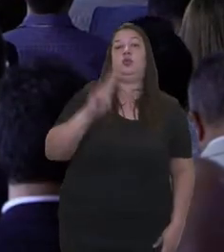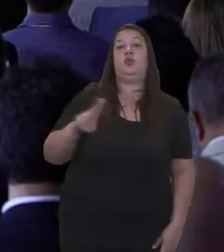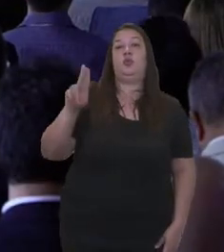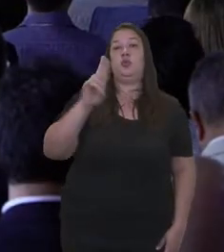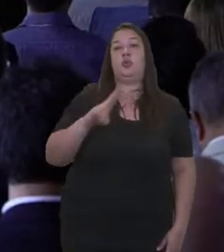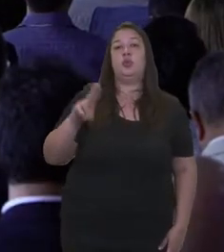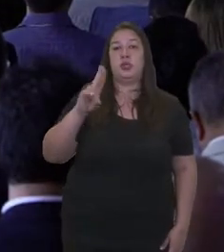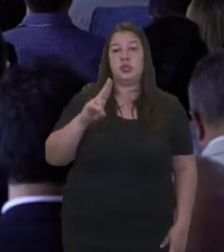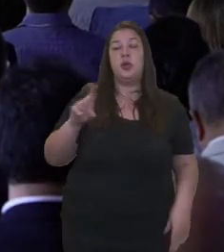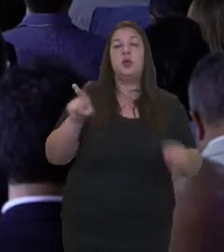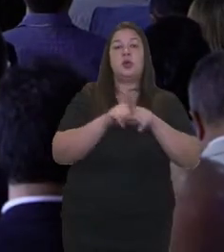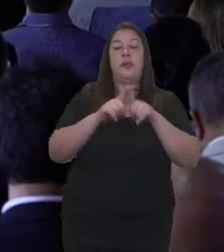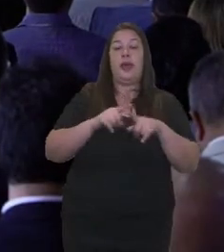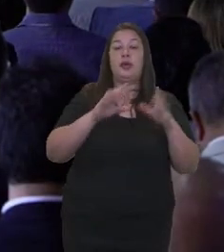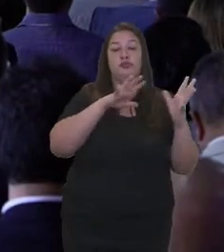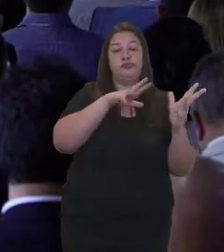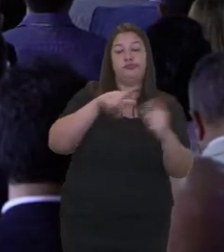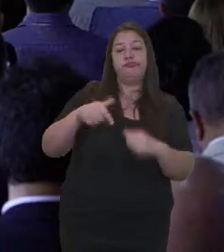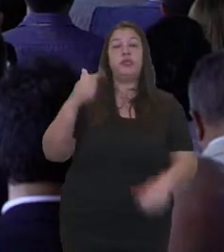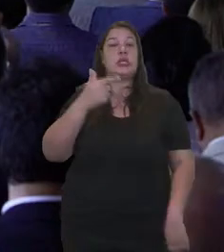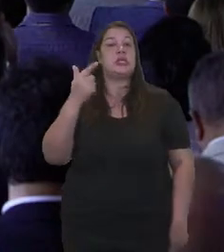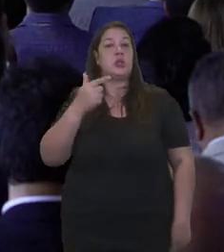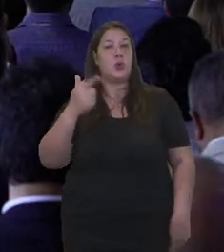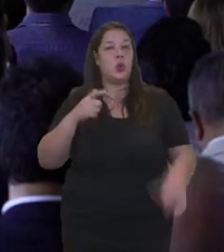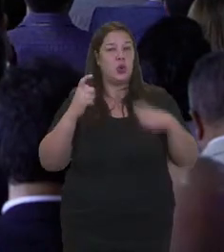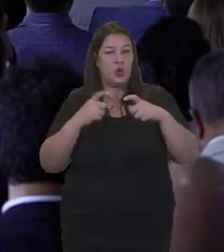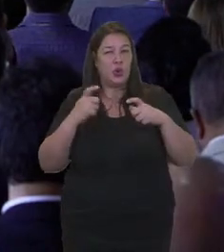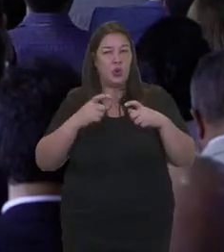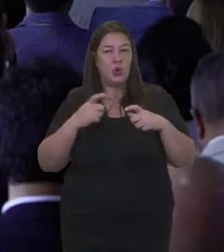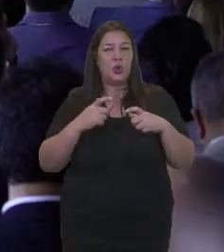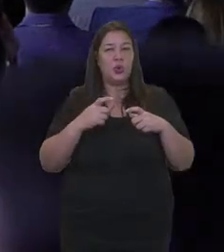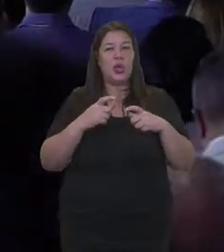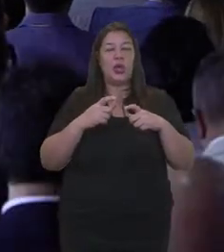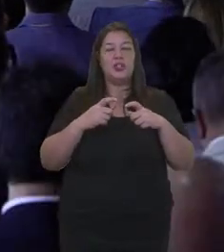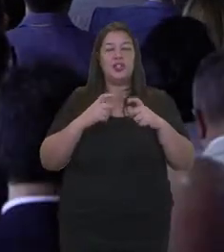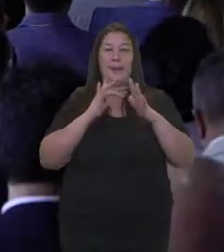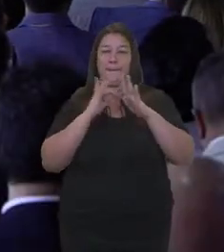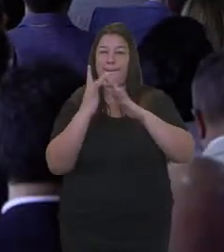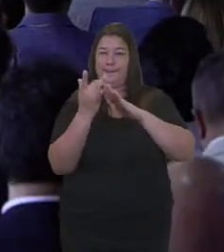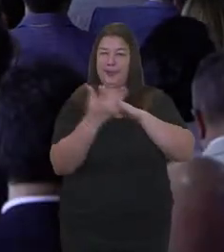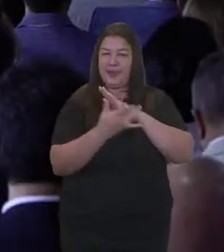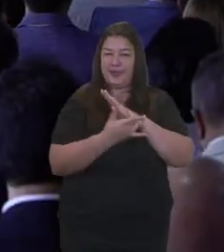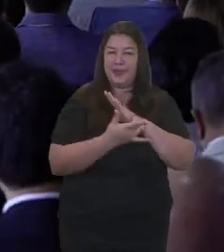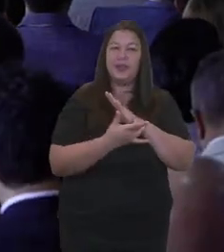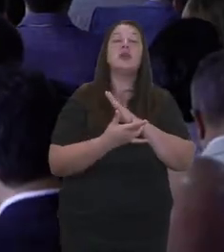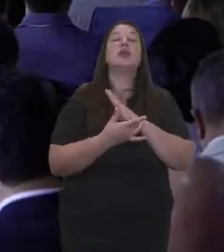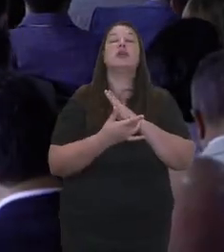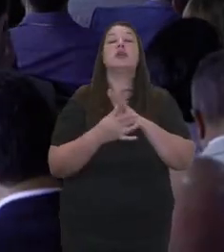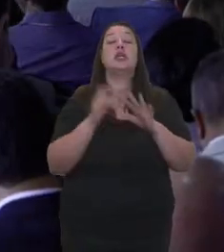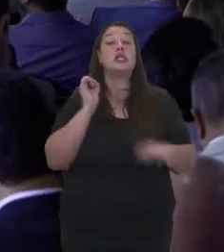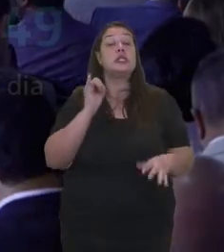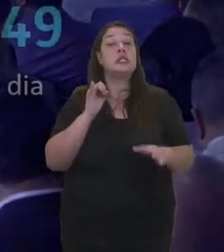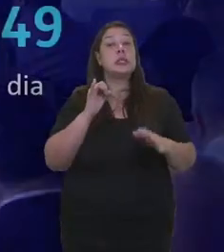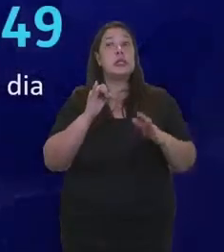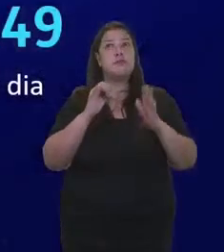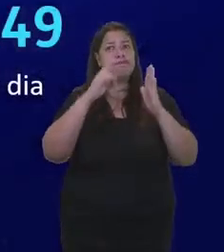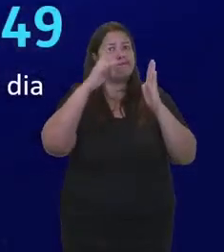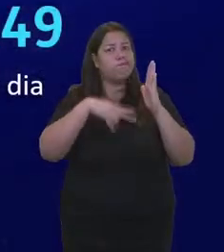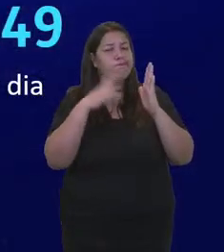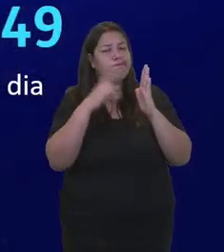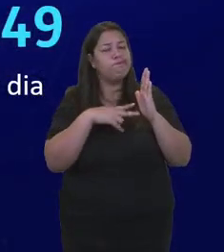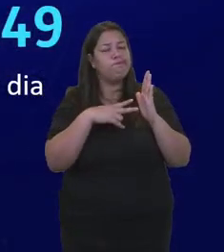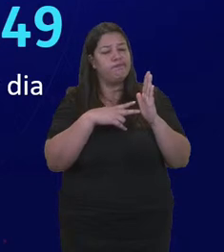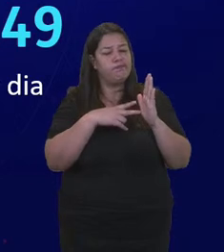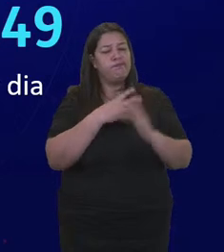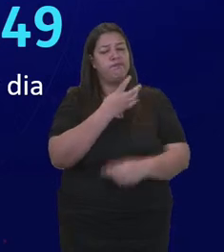of using internet per day, and the second place in the world ranking of lasting in the